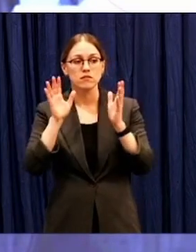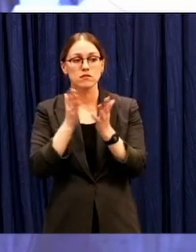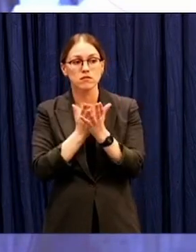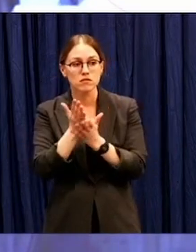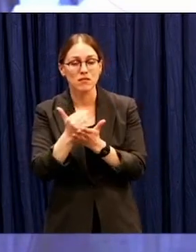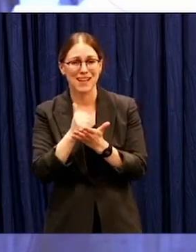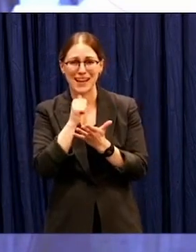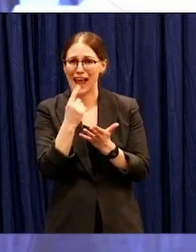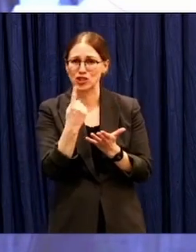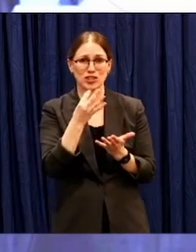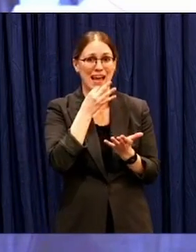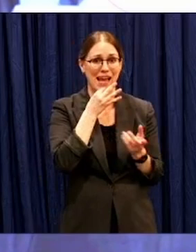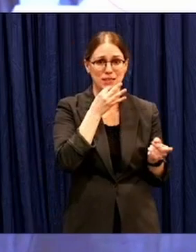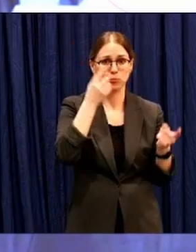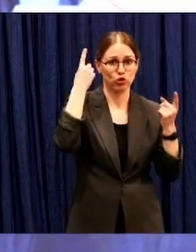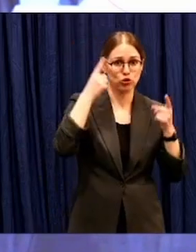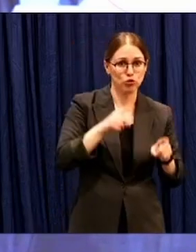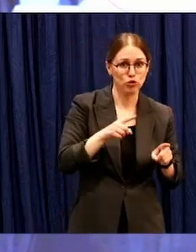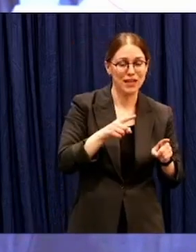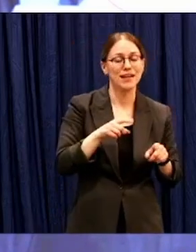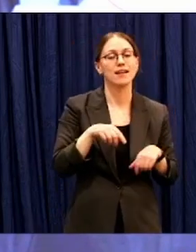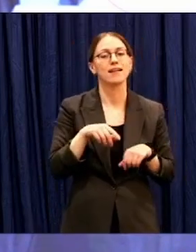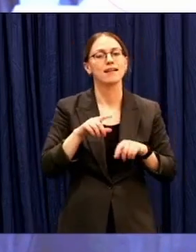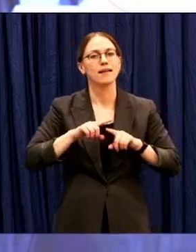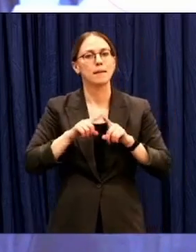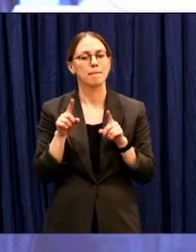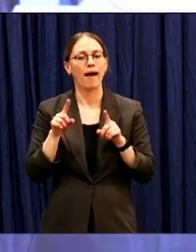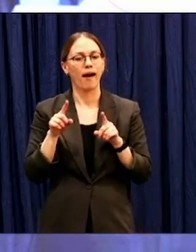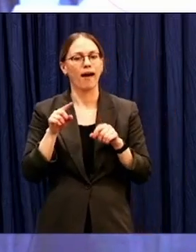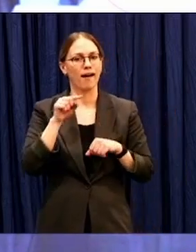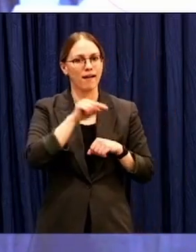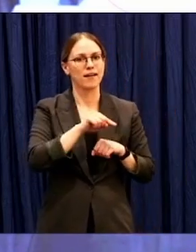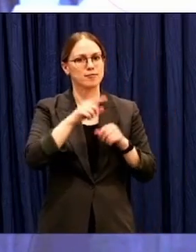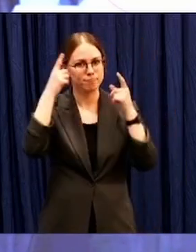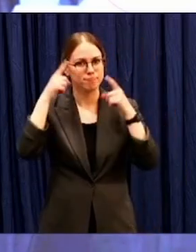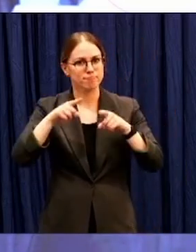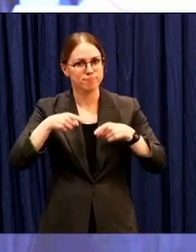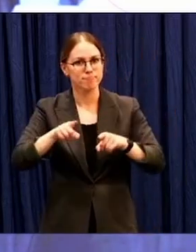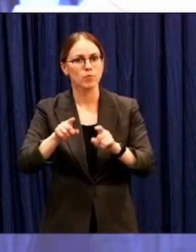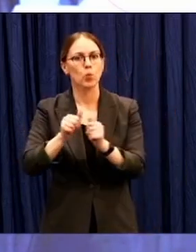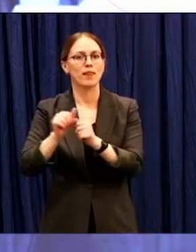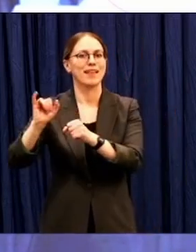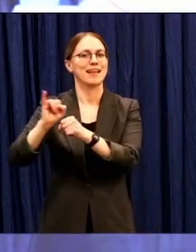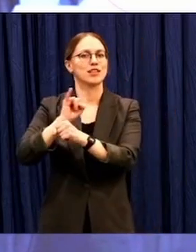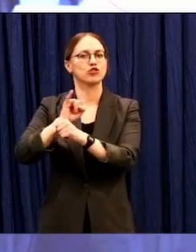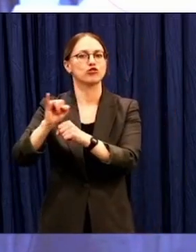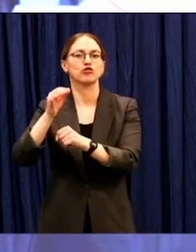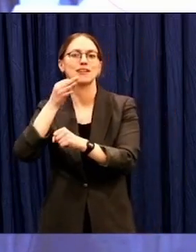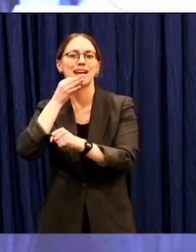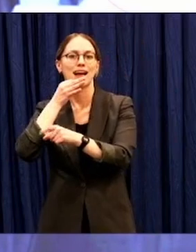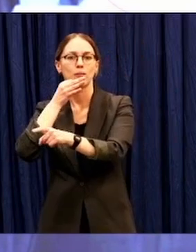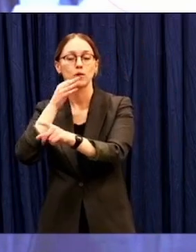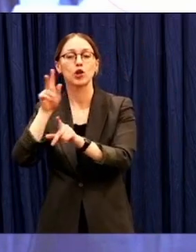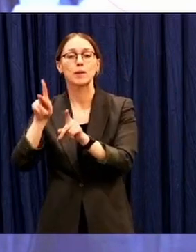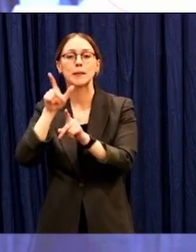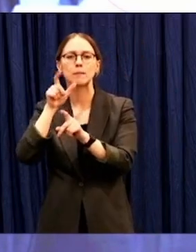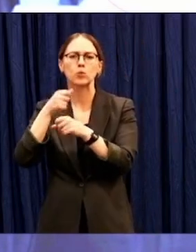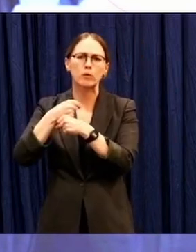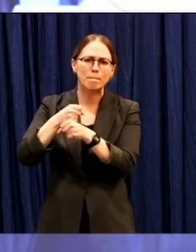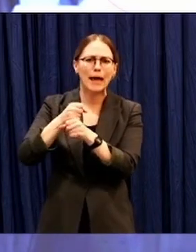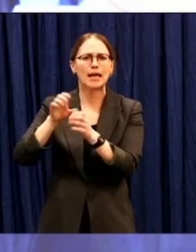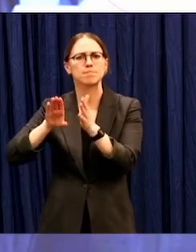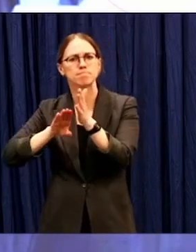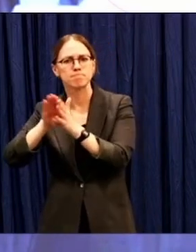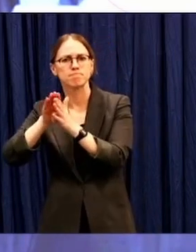rights experts, but these were items that were also in consensus with industry experts, people working on developing AI,